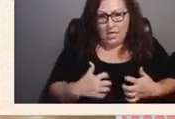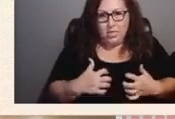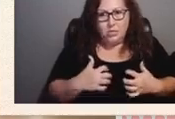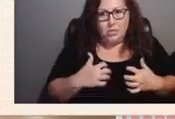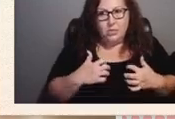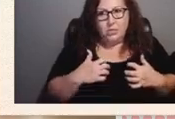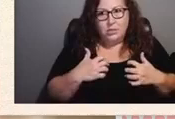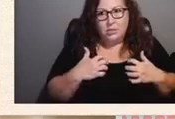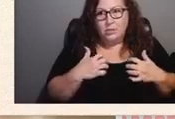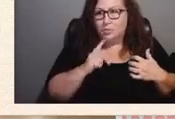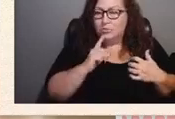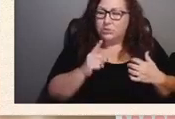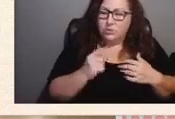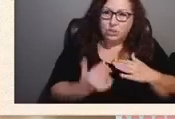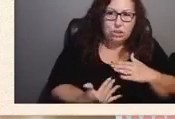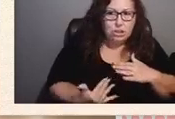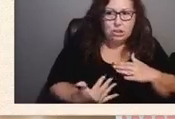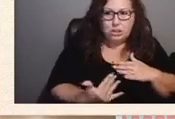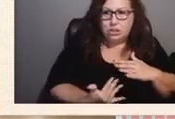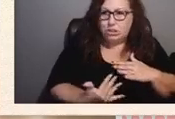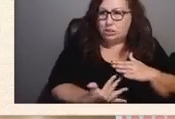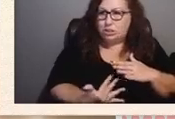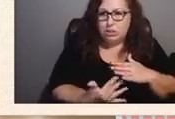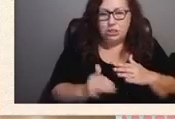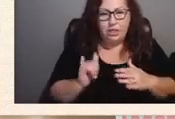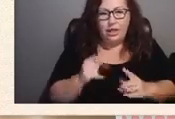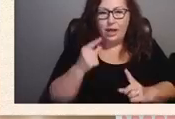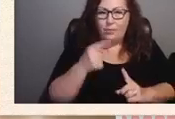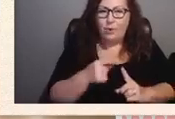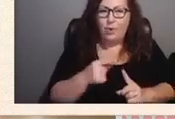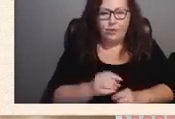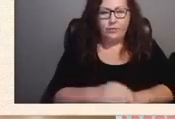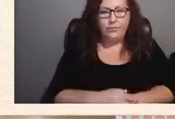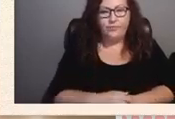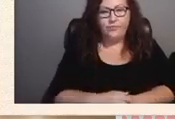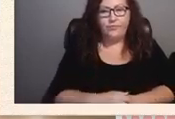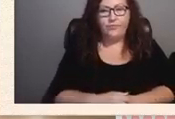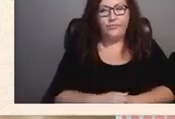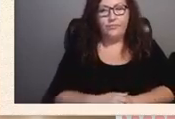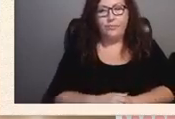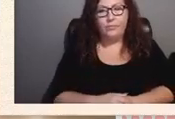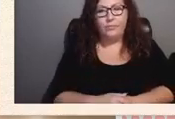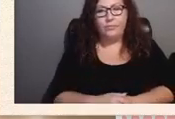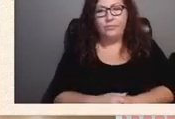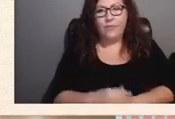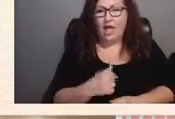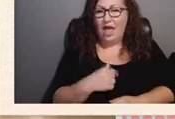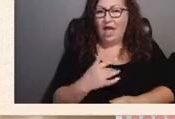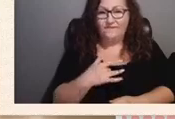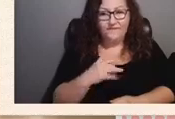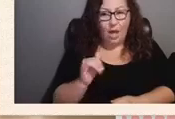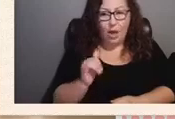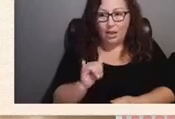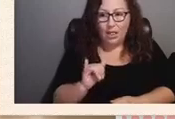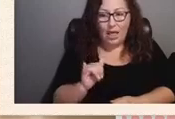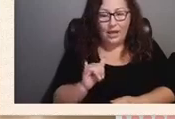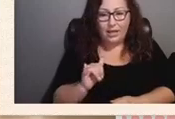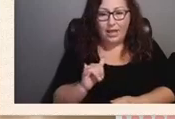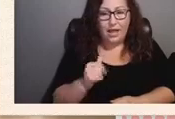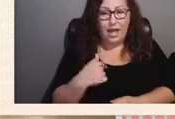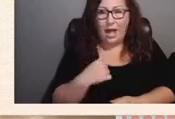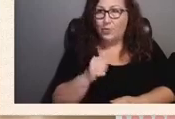me at that point. I sincerely felt like I was not